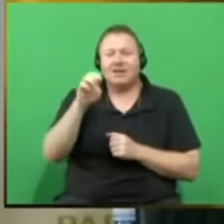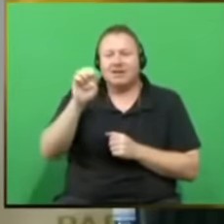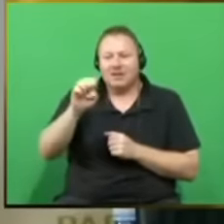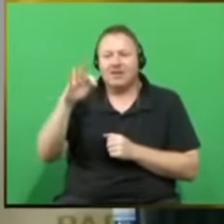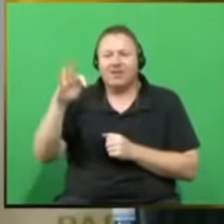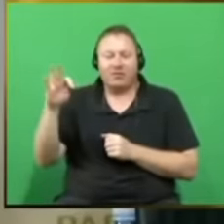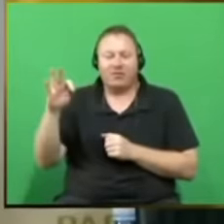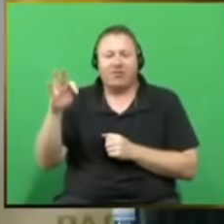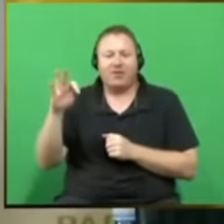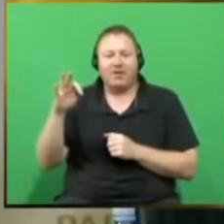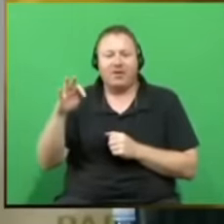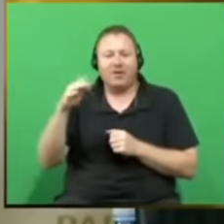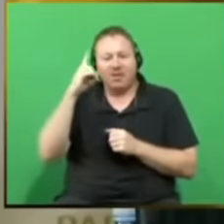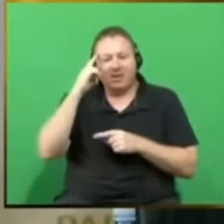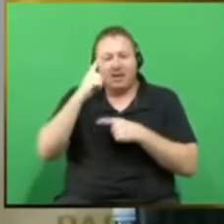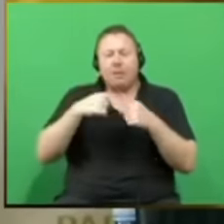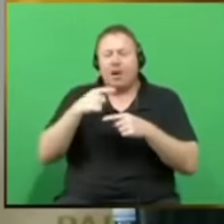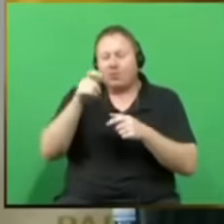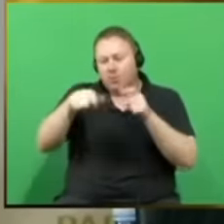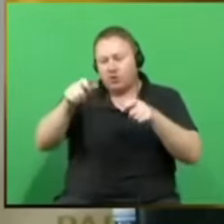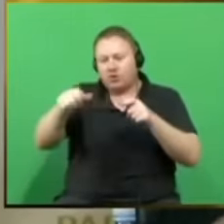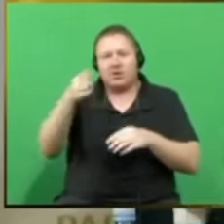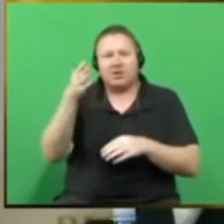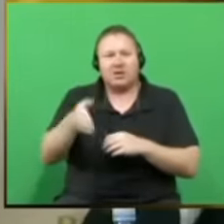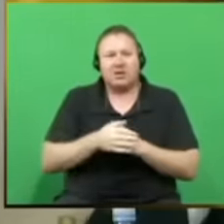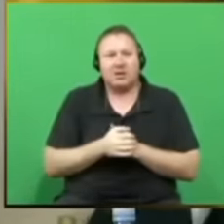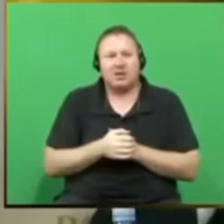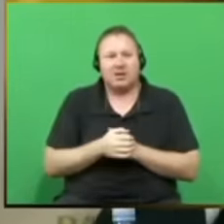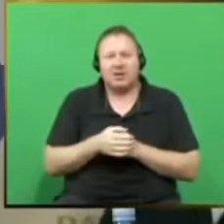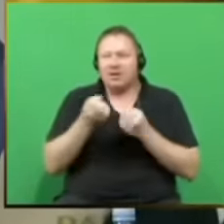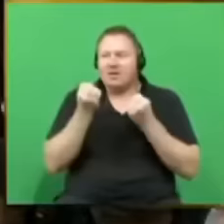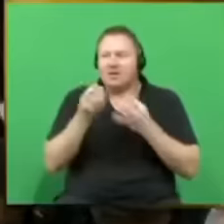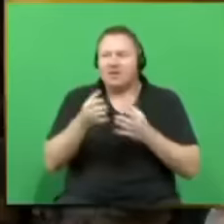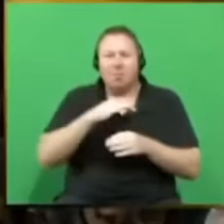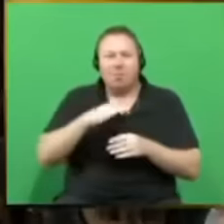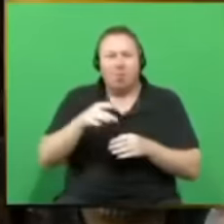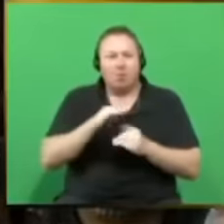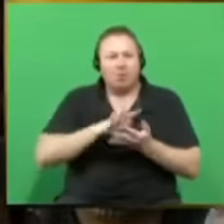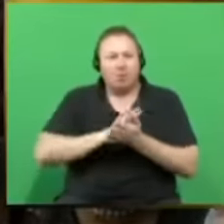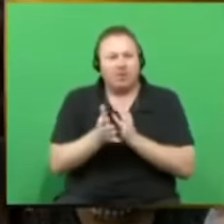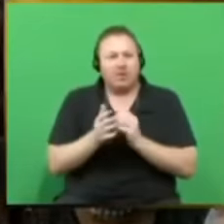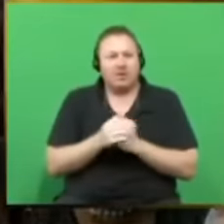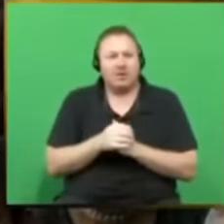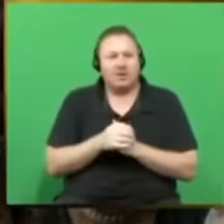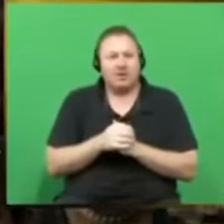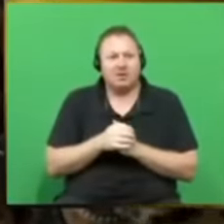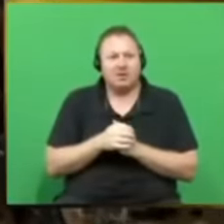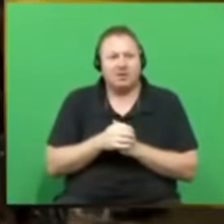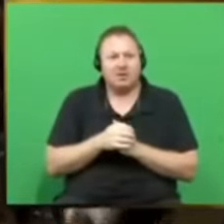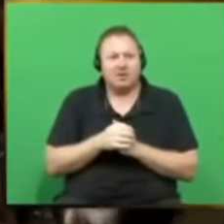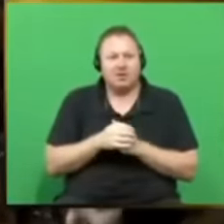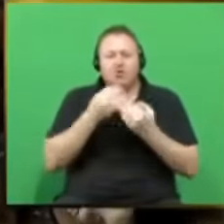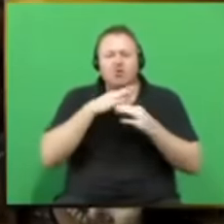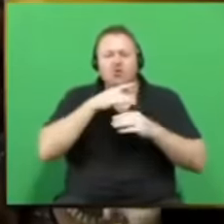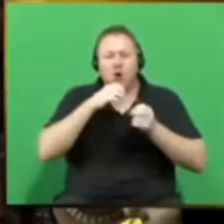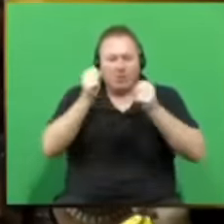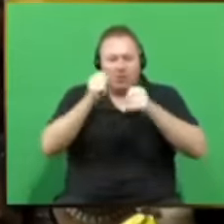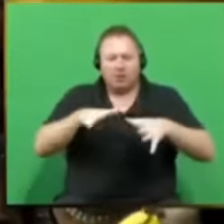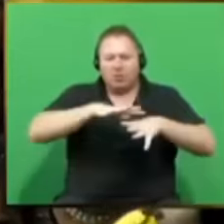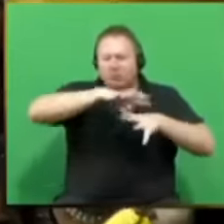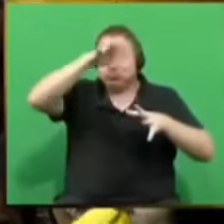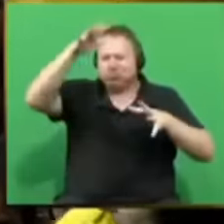thinks about those citizens. It gives them contaminated water to drink. The rubbish pile is bigger than this inside